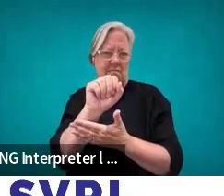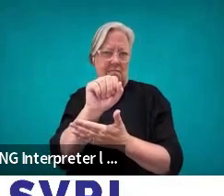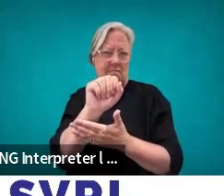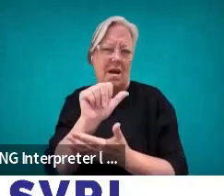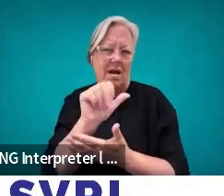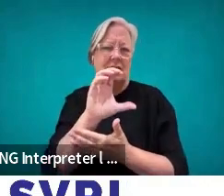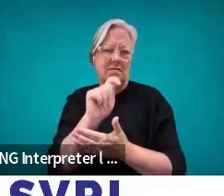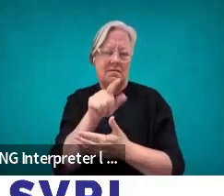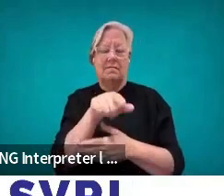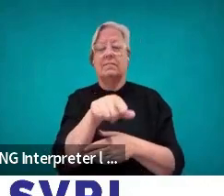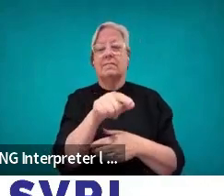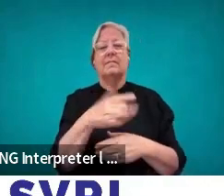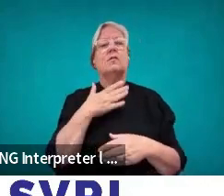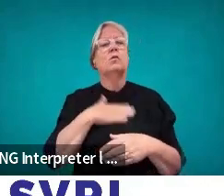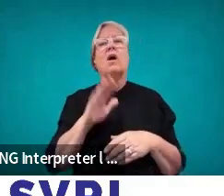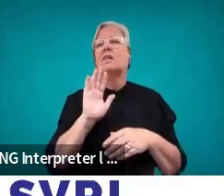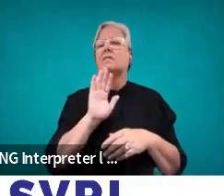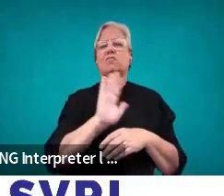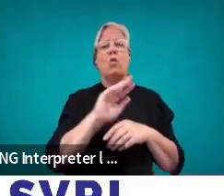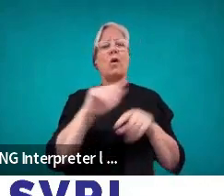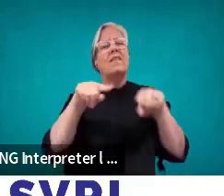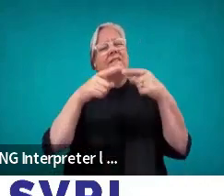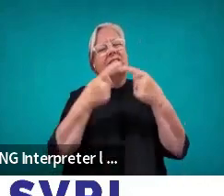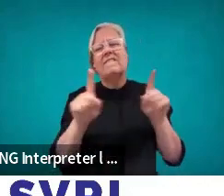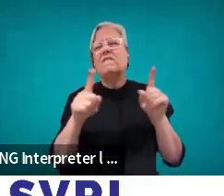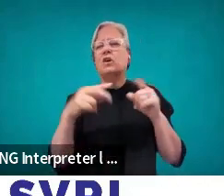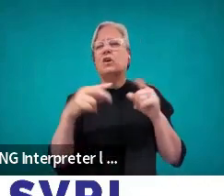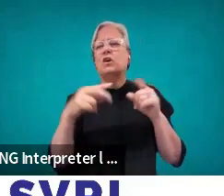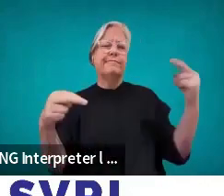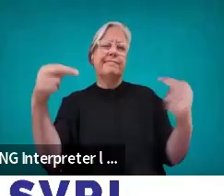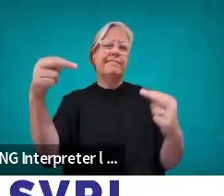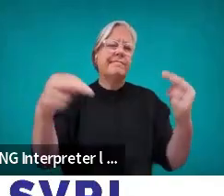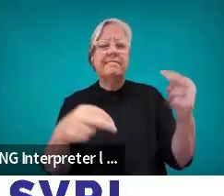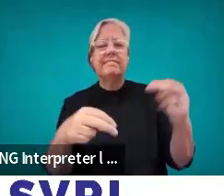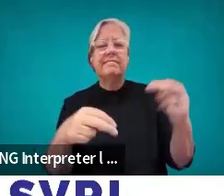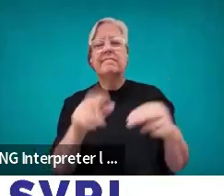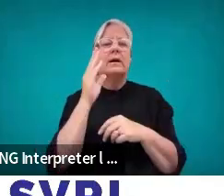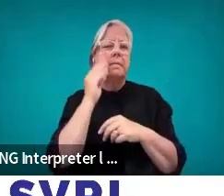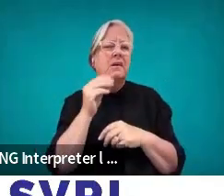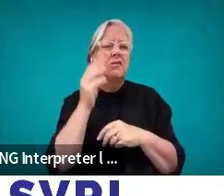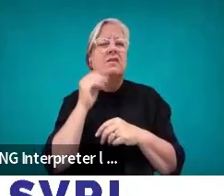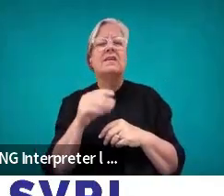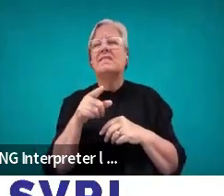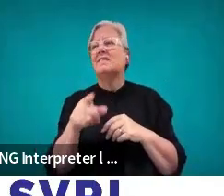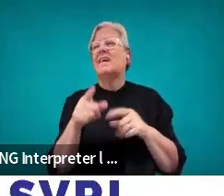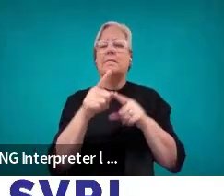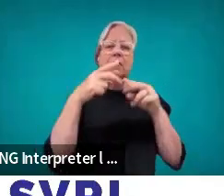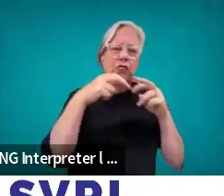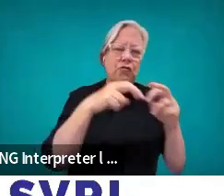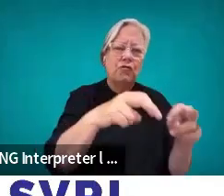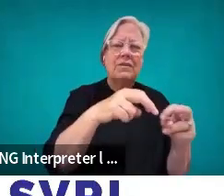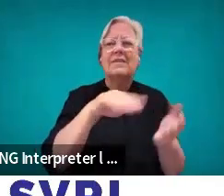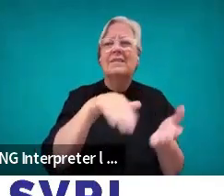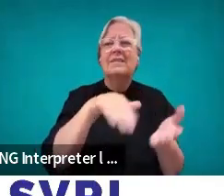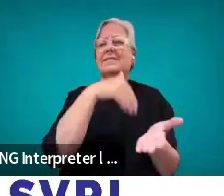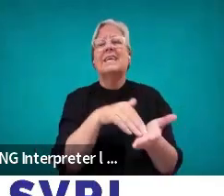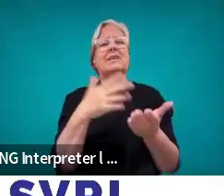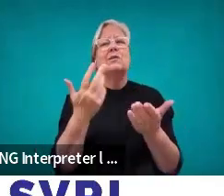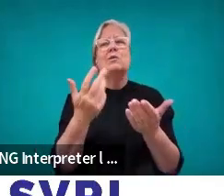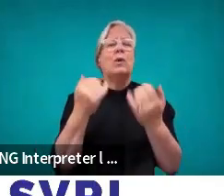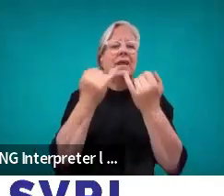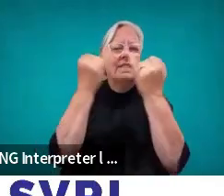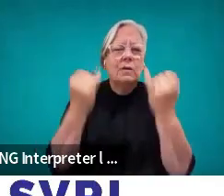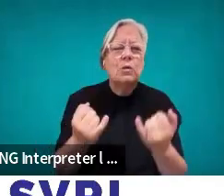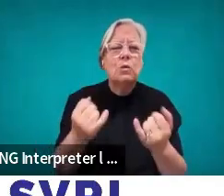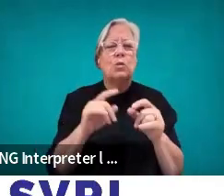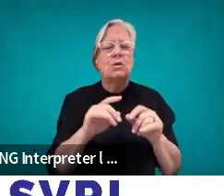together diverse perspectives across institutions, regions, and sectors. So if you have something interesting you'd like to